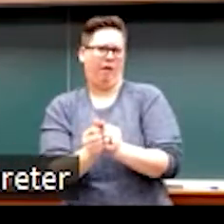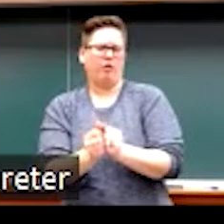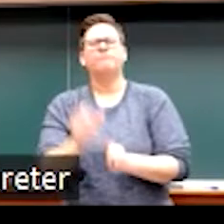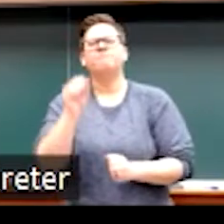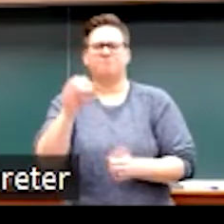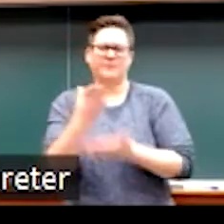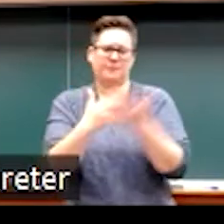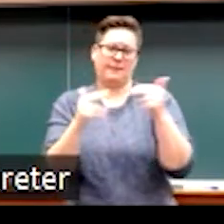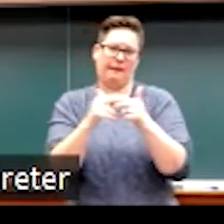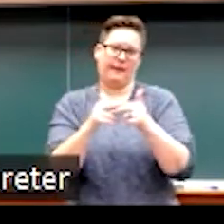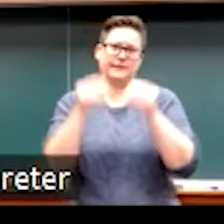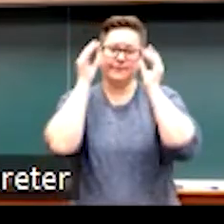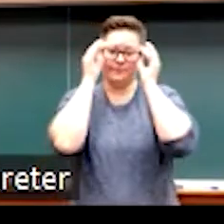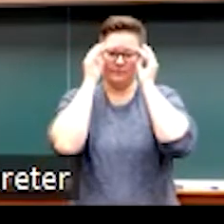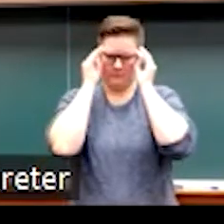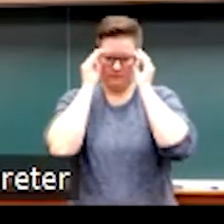few slides here.